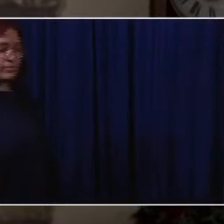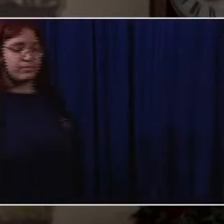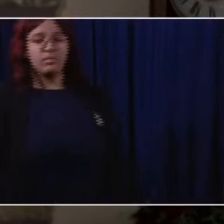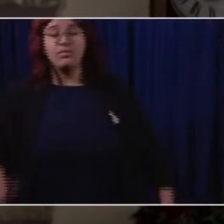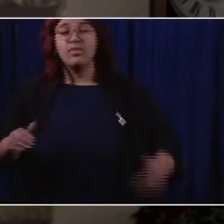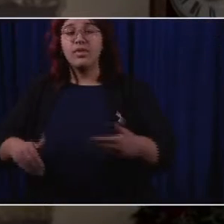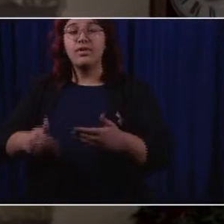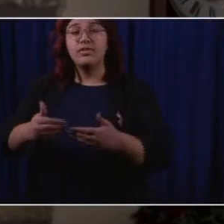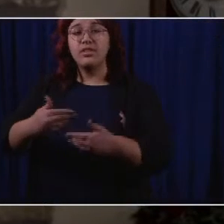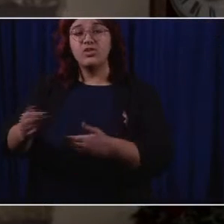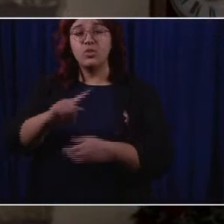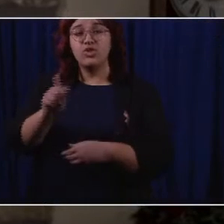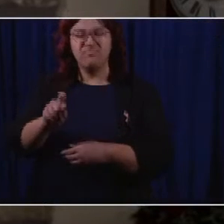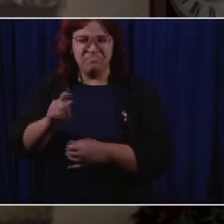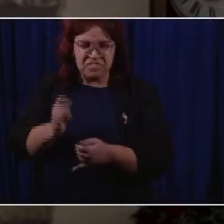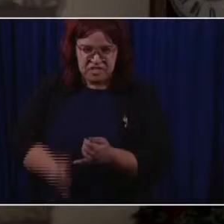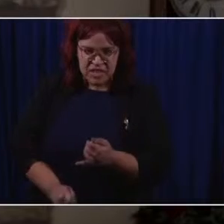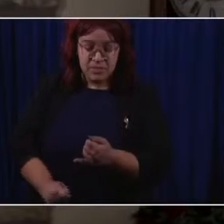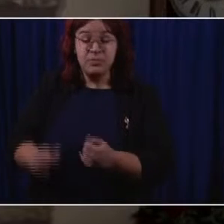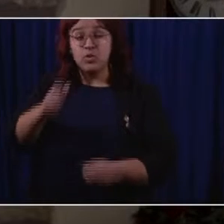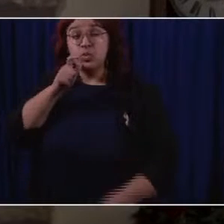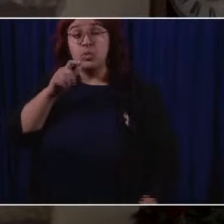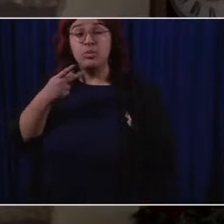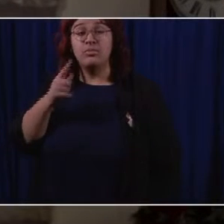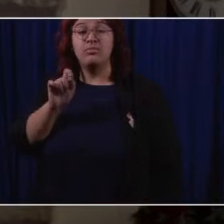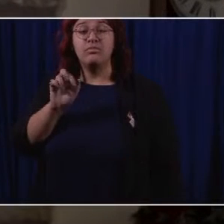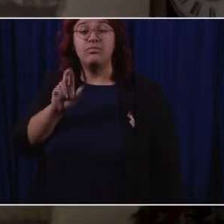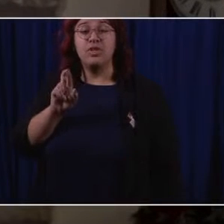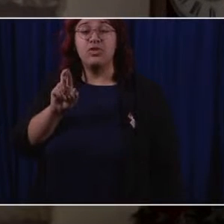at cleveland.com. Peter.